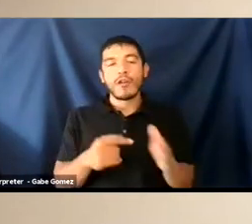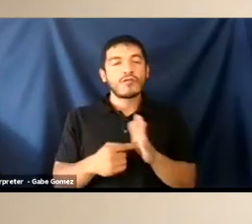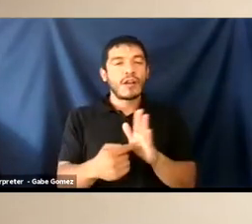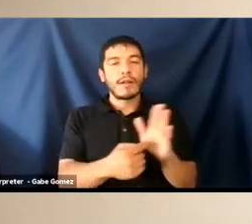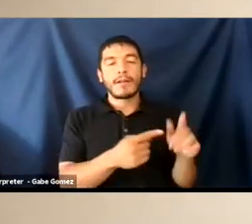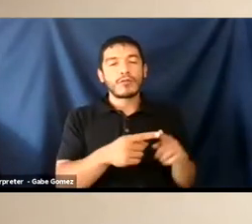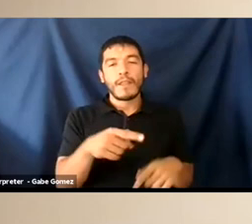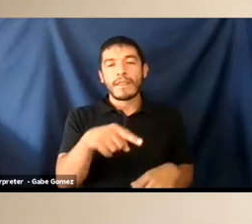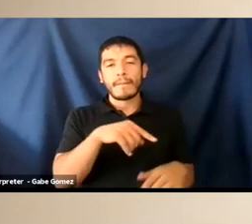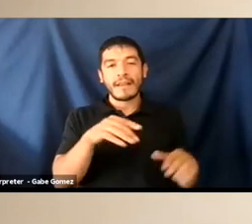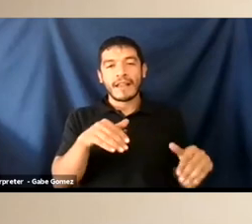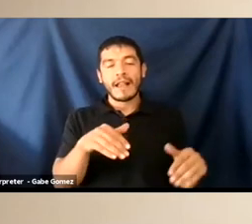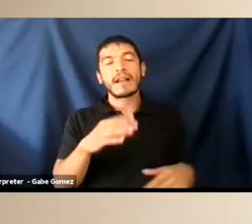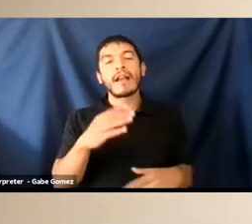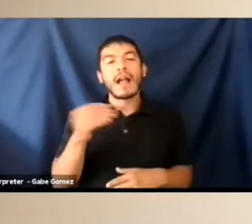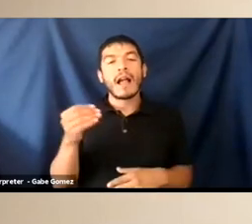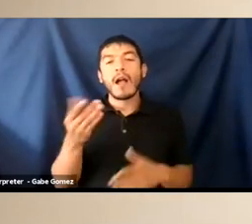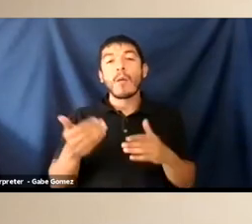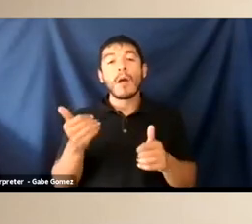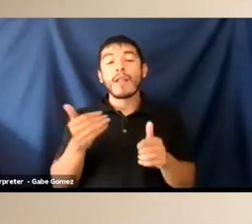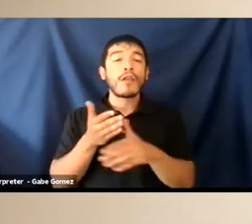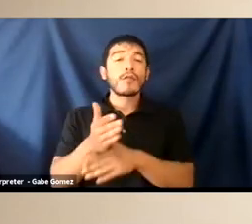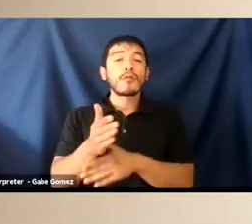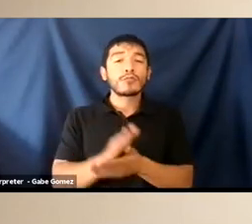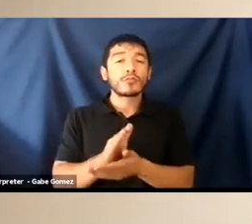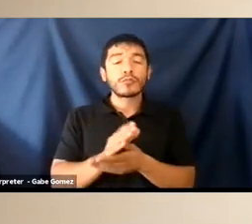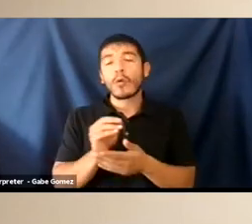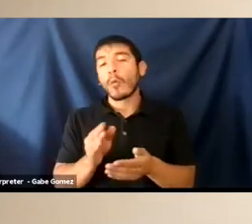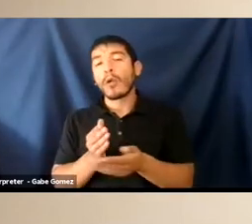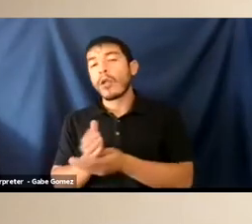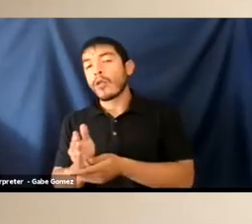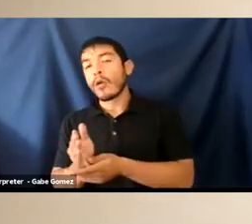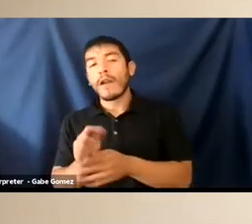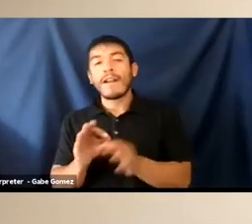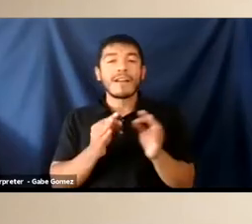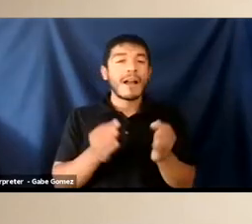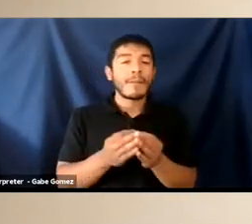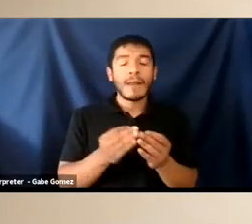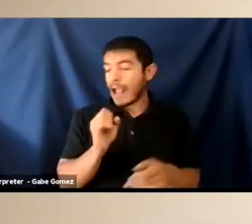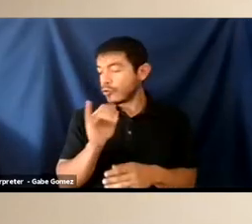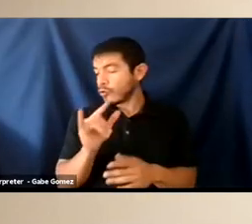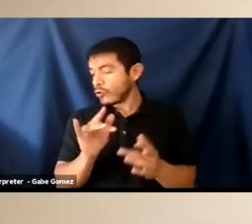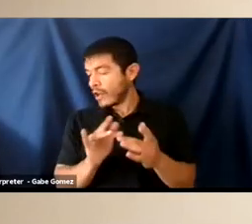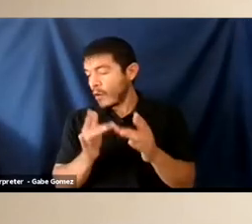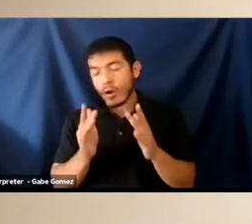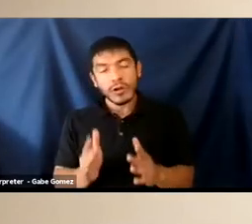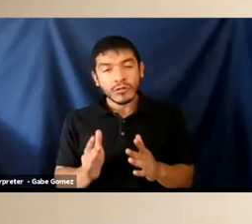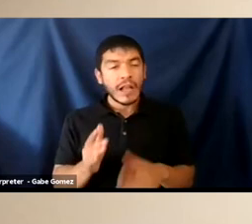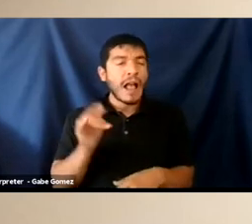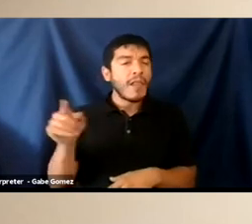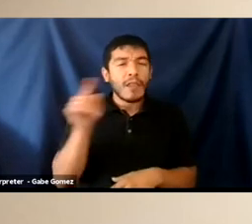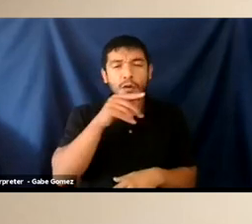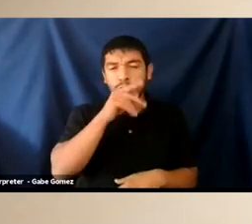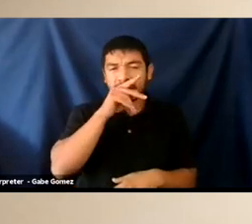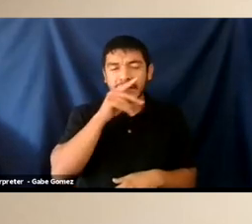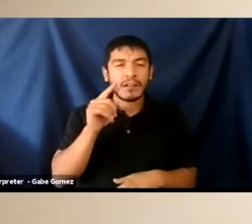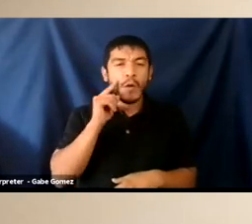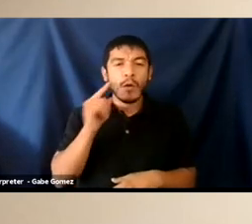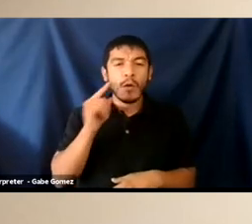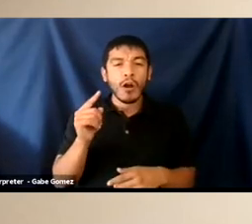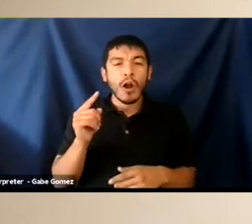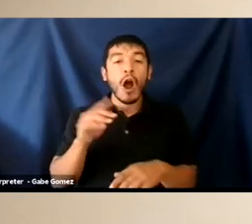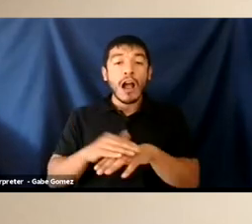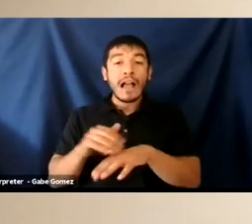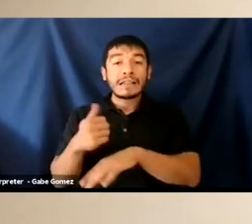to them, whether it's through school or through family and social networks. Those kids who are on set that day